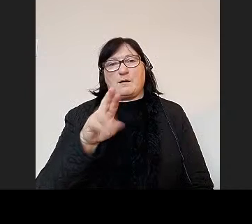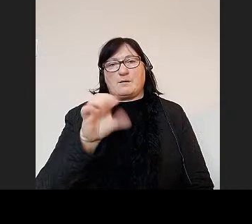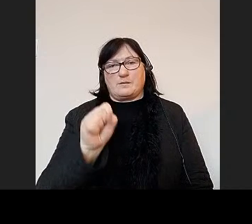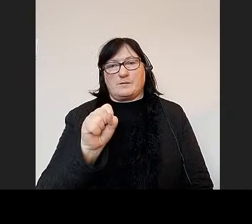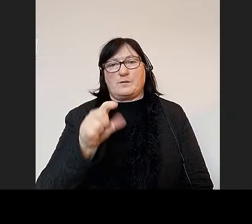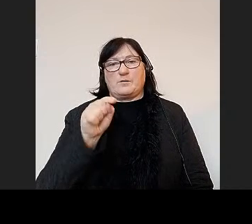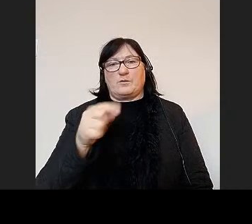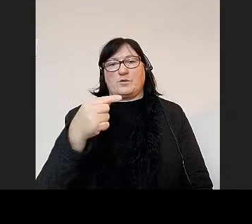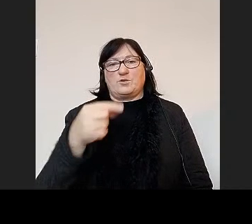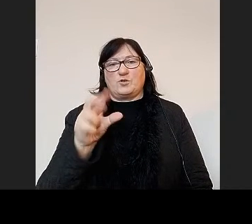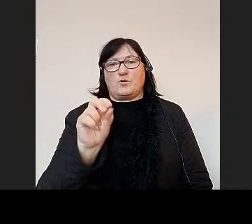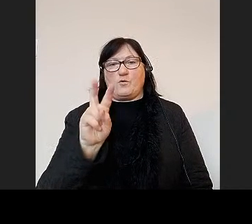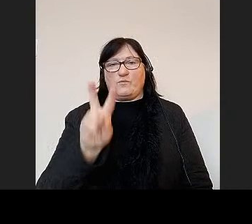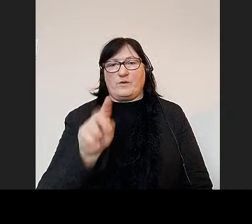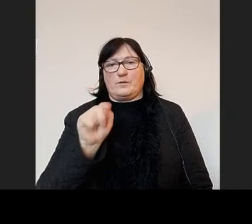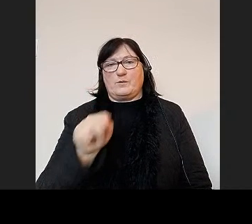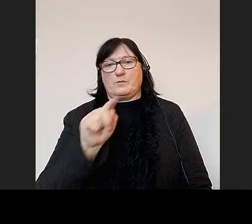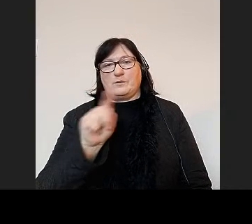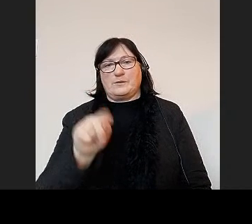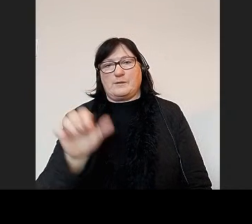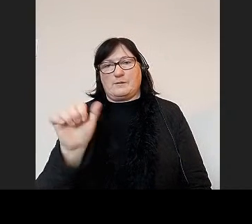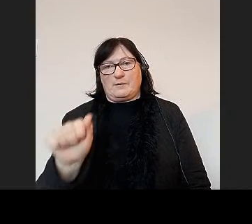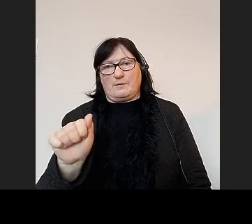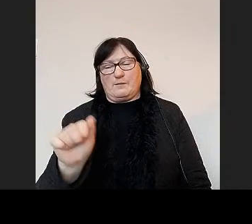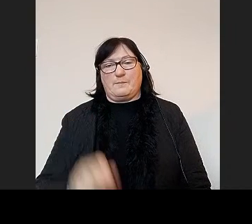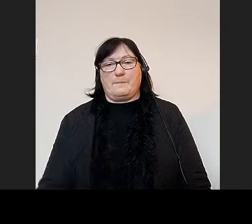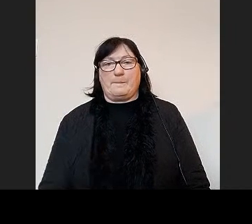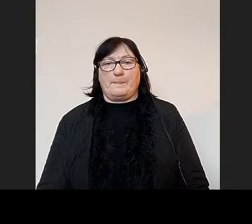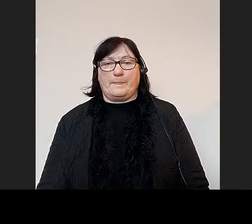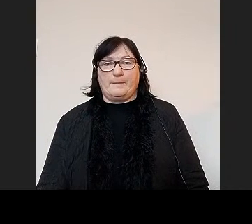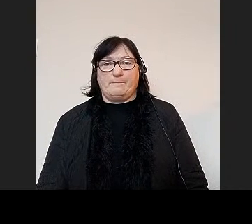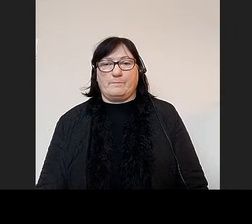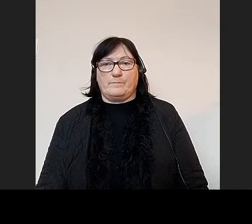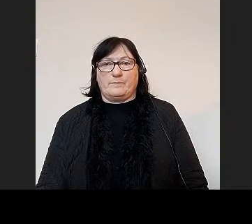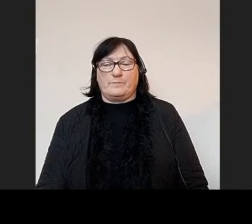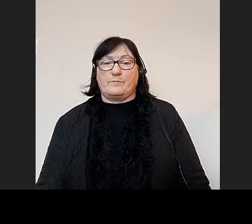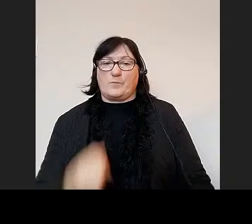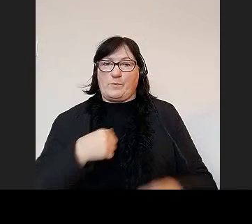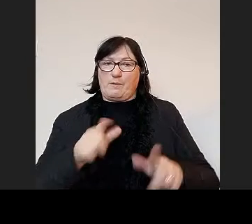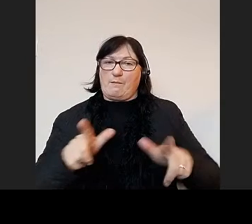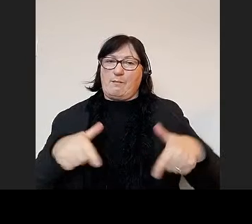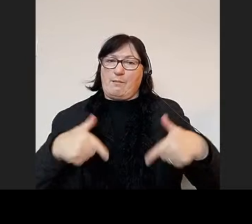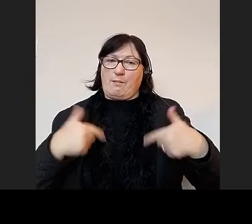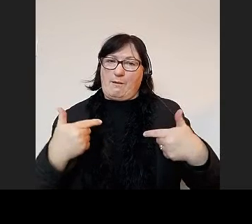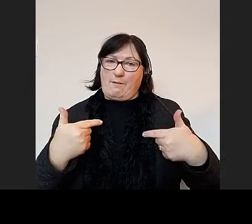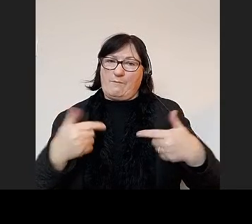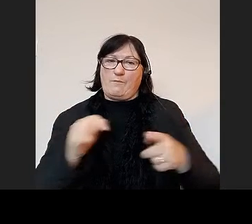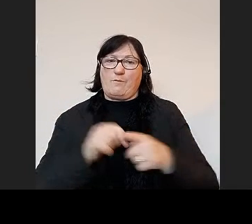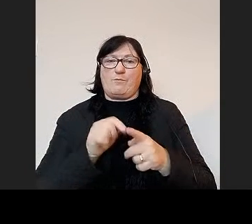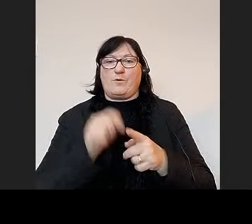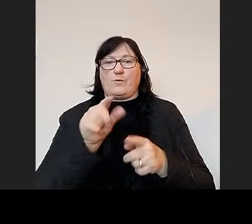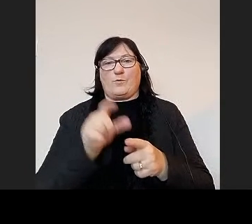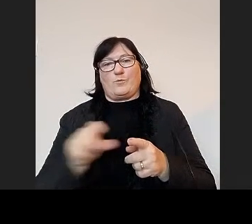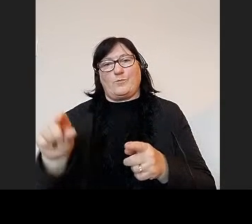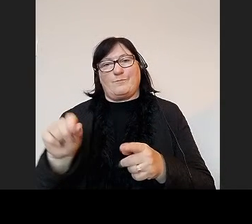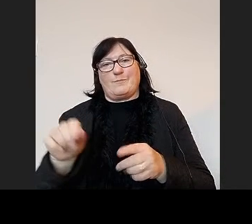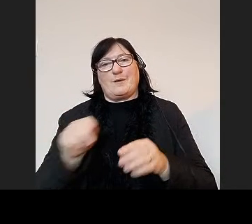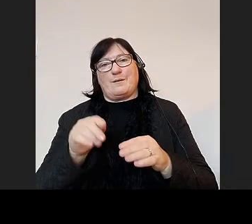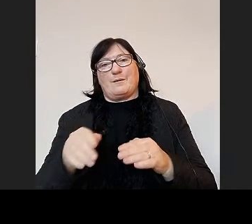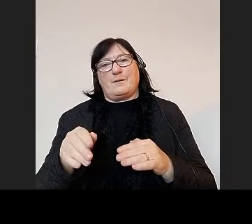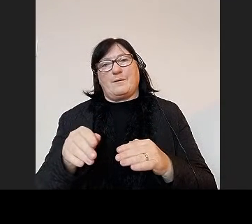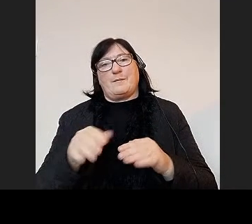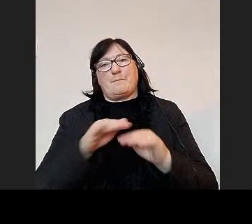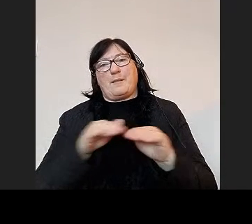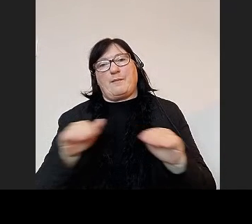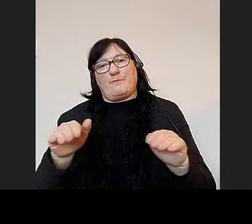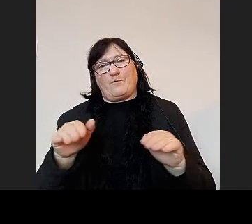www.sars.gov.za. I also want to remind you that we are live in our YouTube platform, and you can watch this